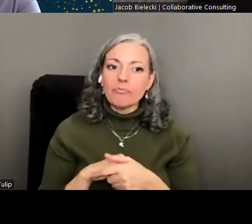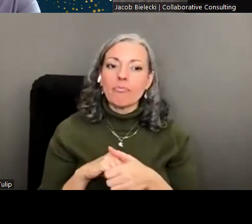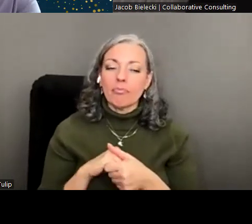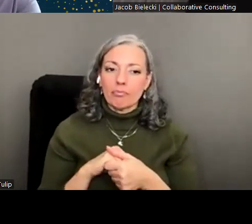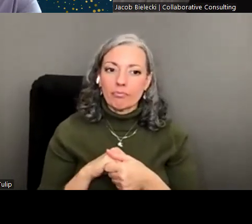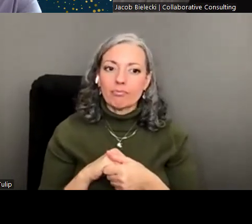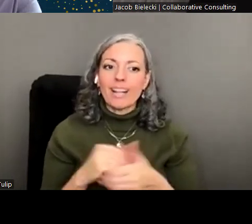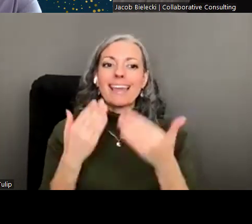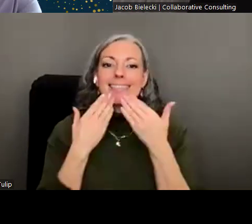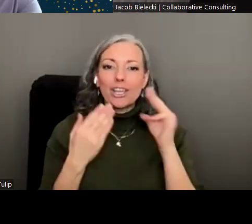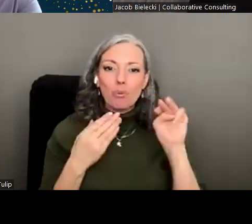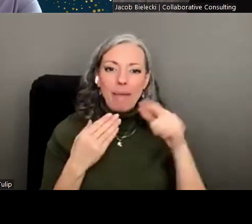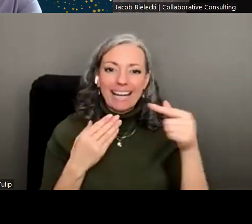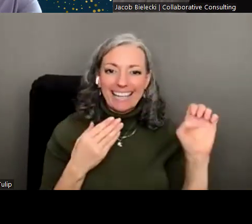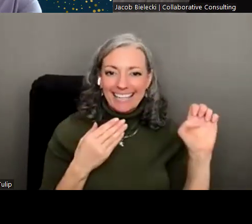Thank you, Maggie.